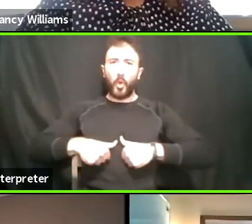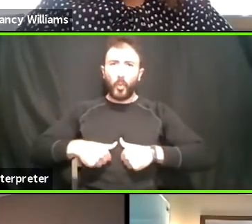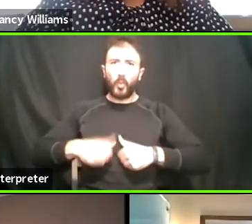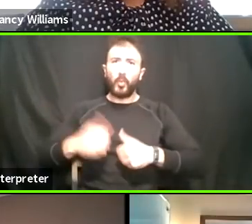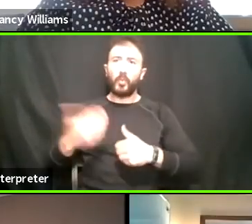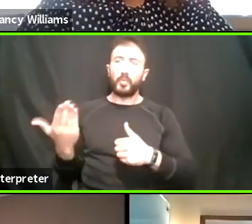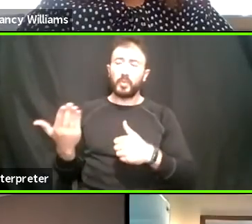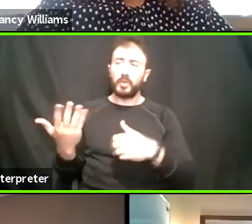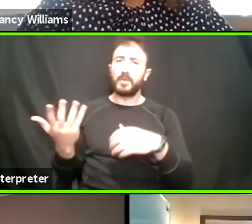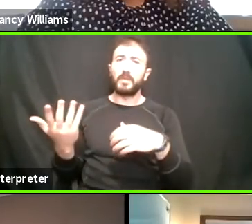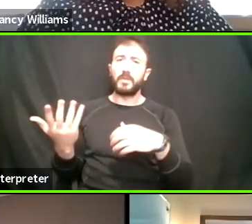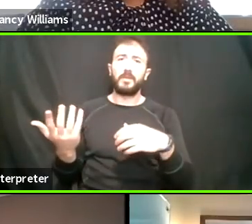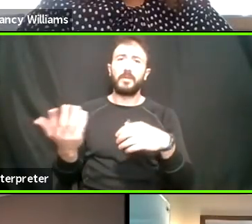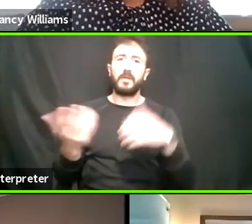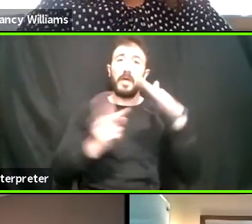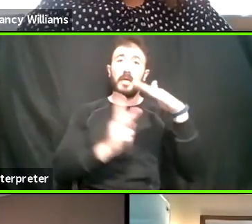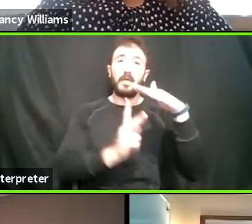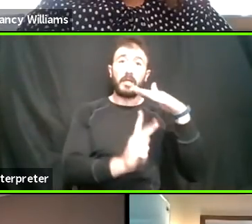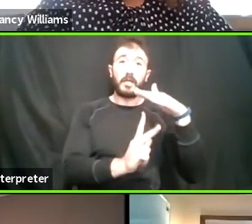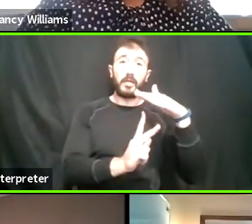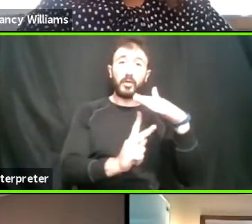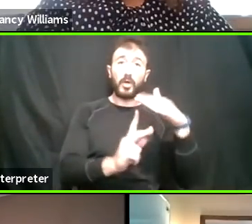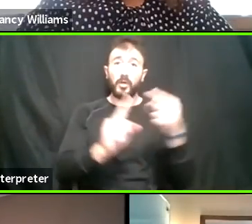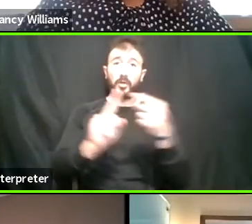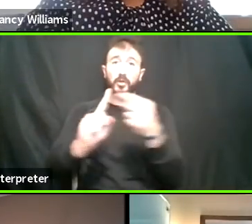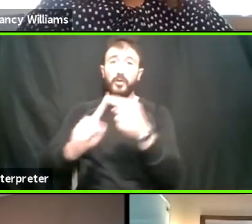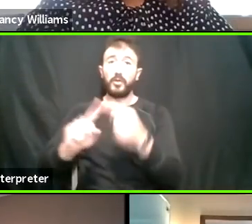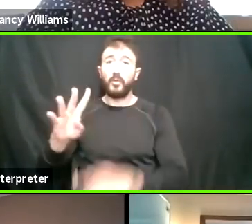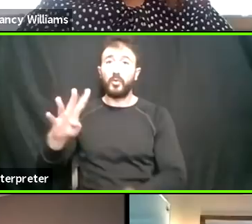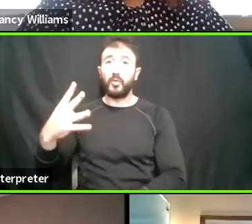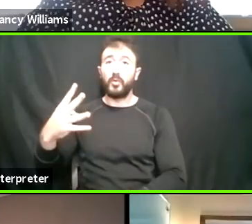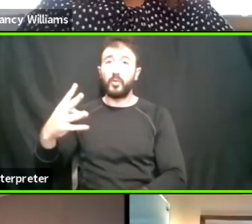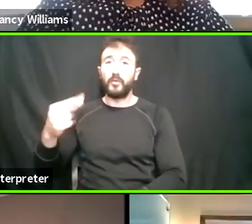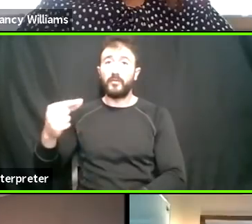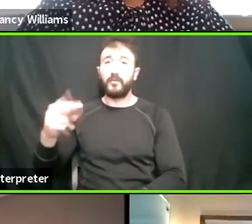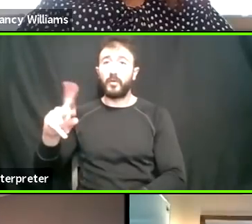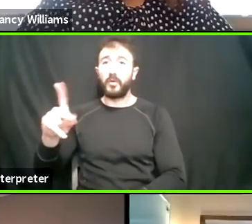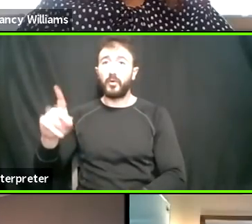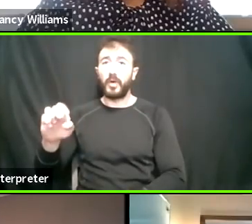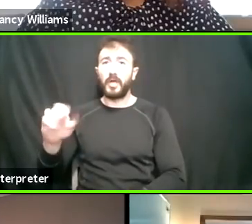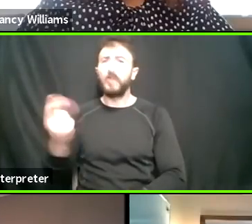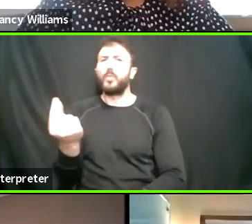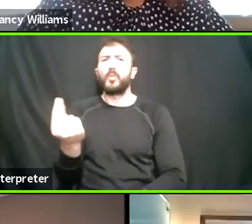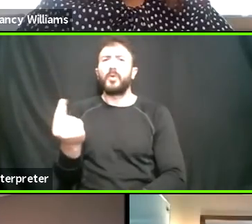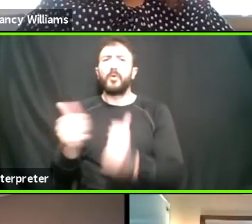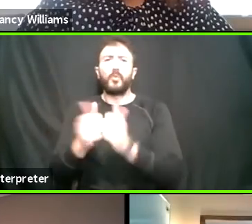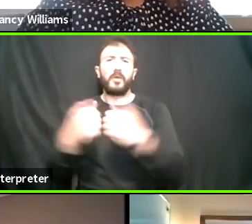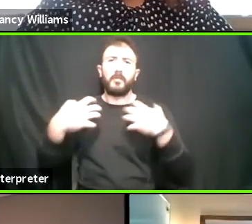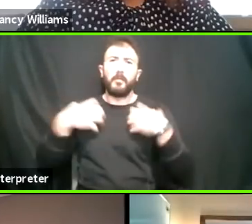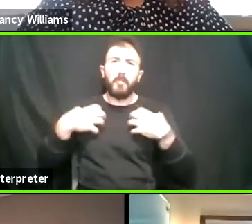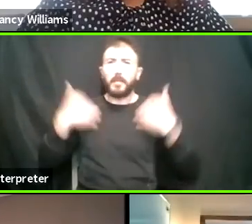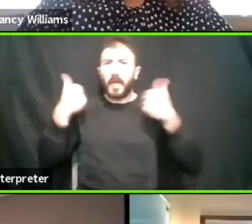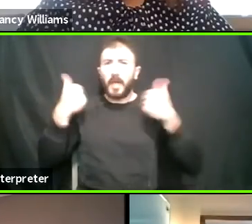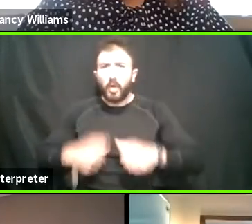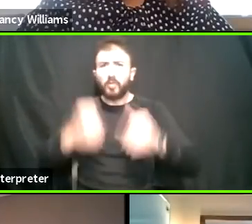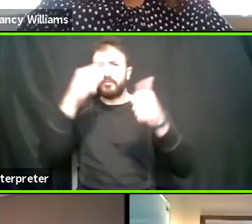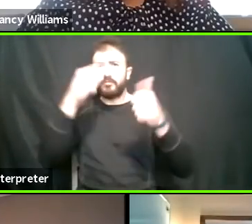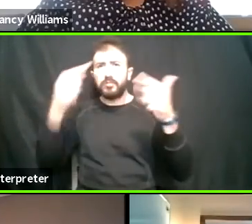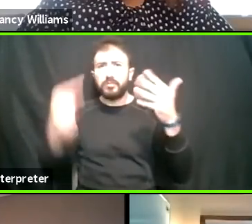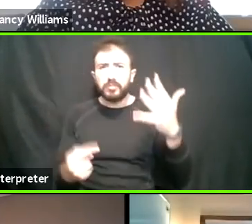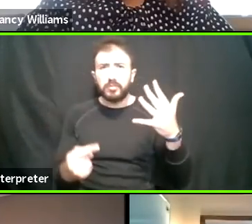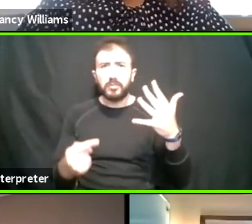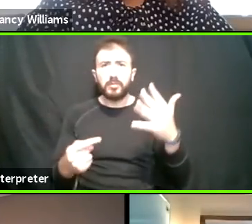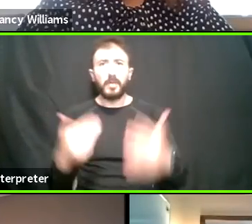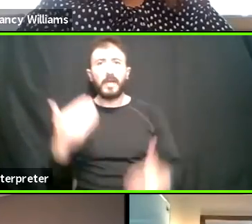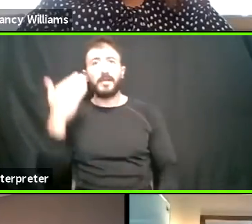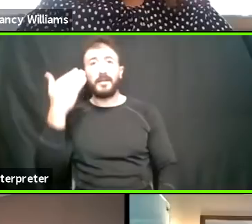fourth? Where do they put them when they come to class? Well, I know the guideline in general is encouraging students to keep